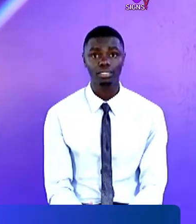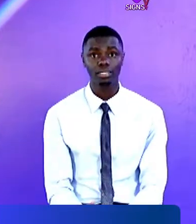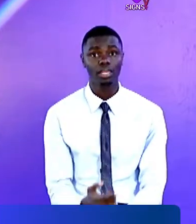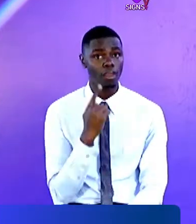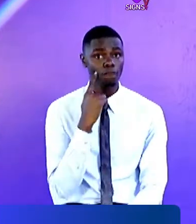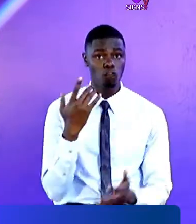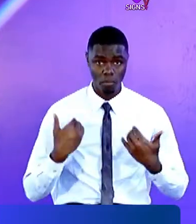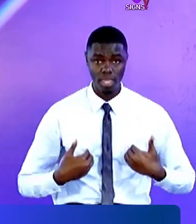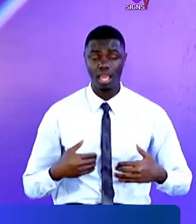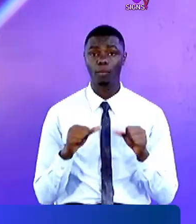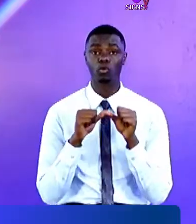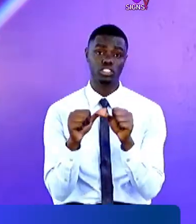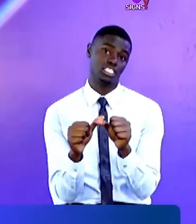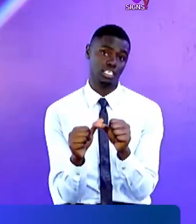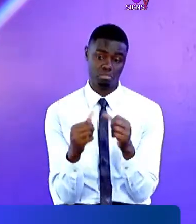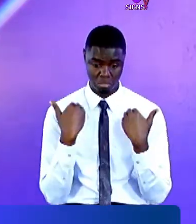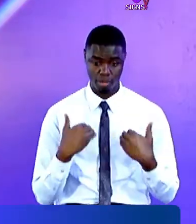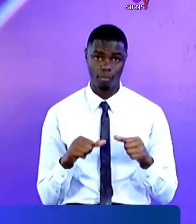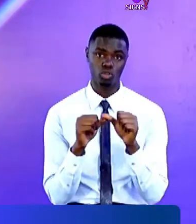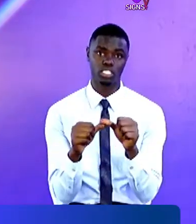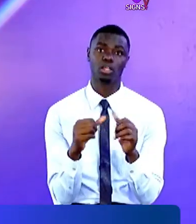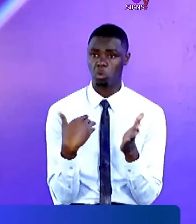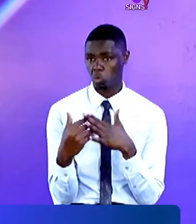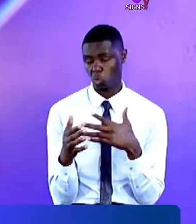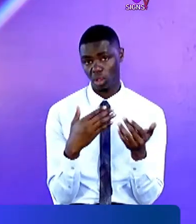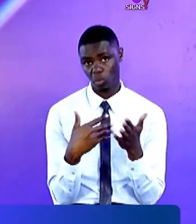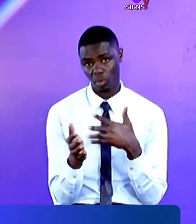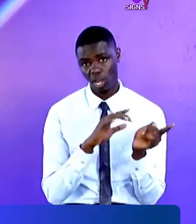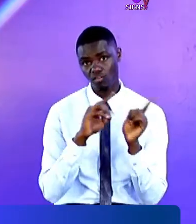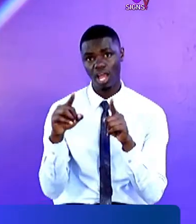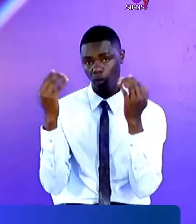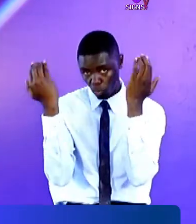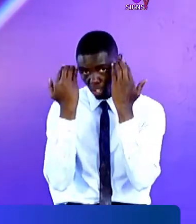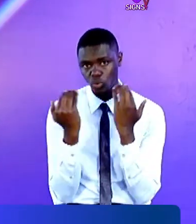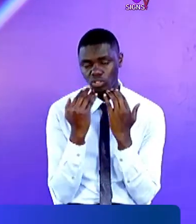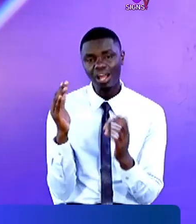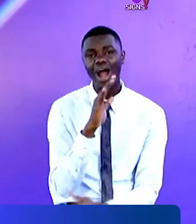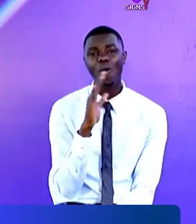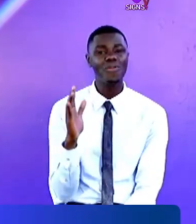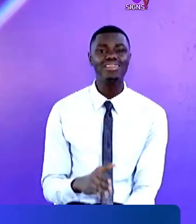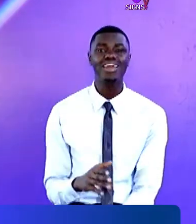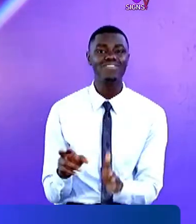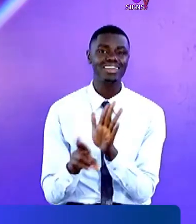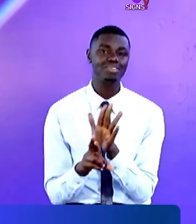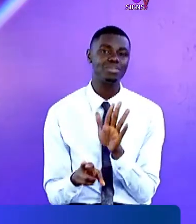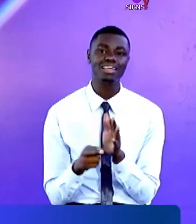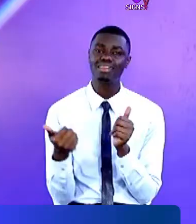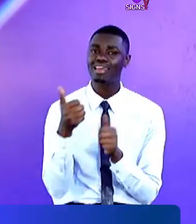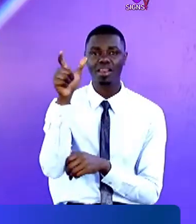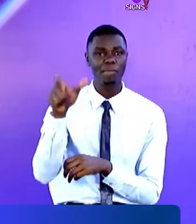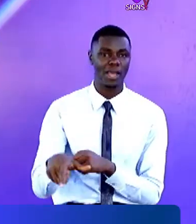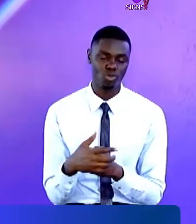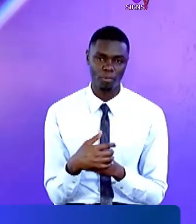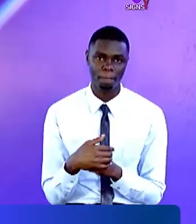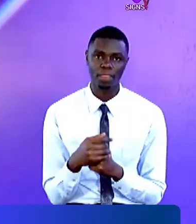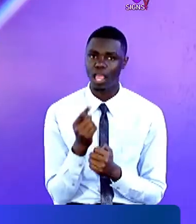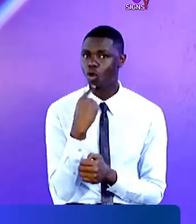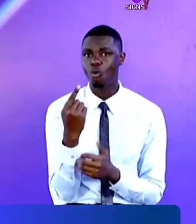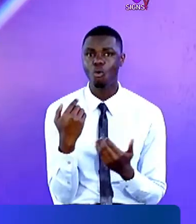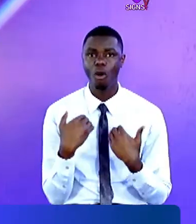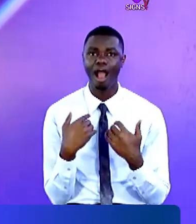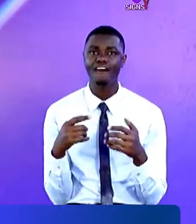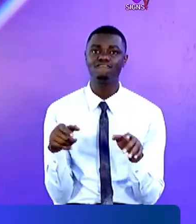I'm consistent. Yeah. Whenever I go to court, I will never ever represent anybody who has